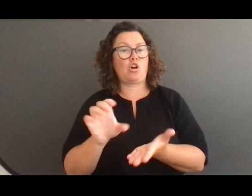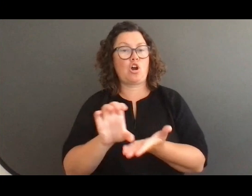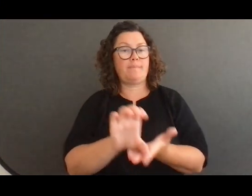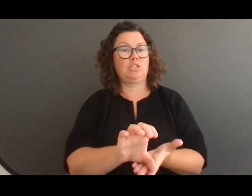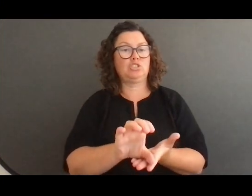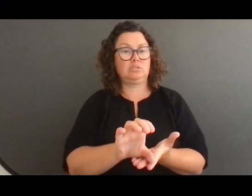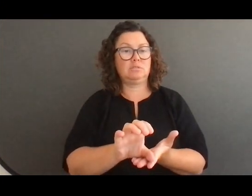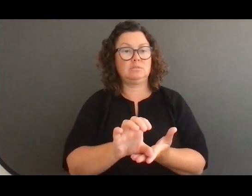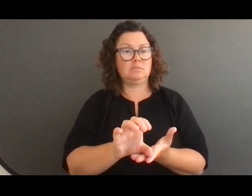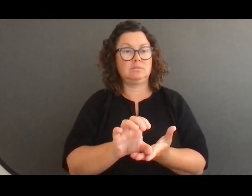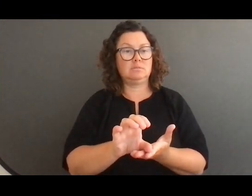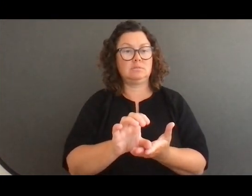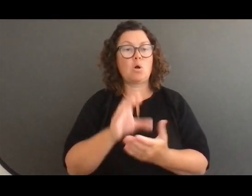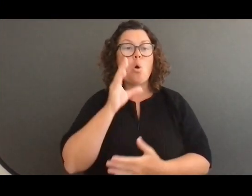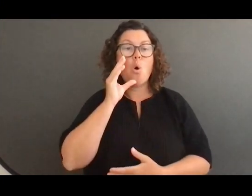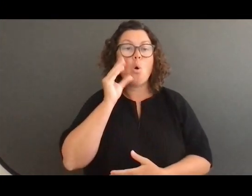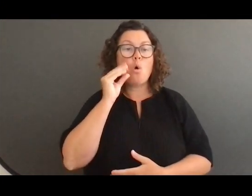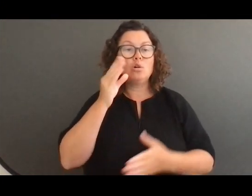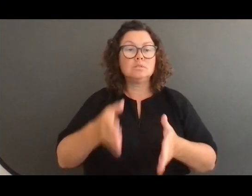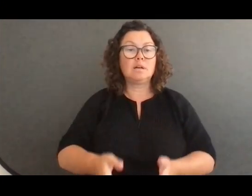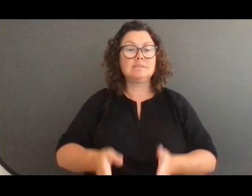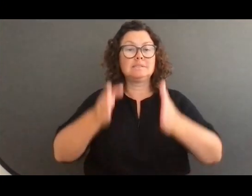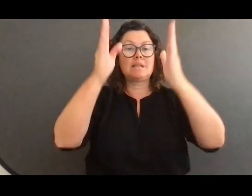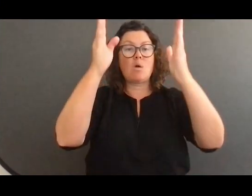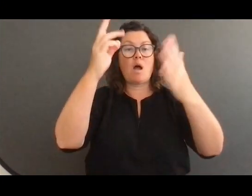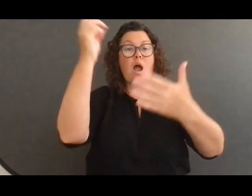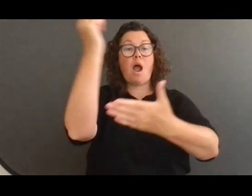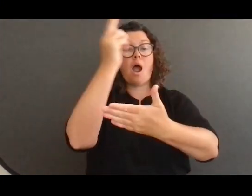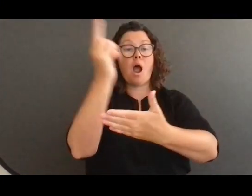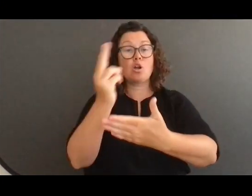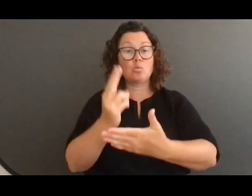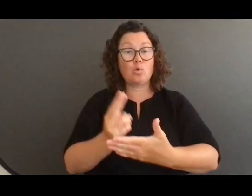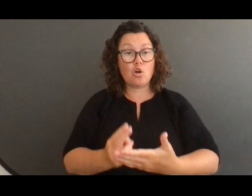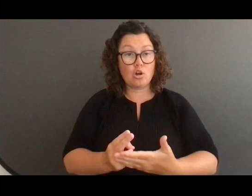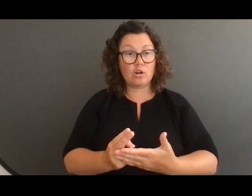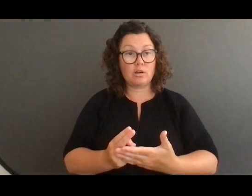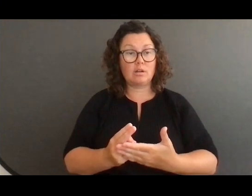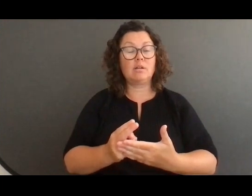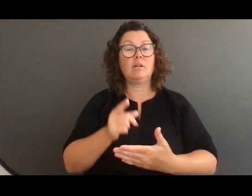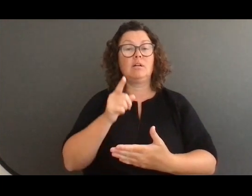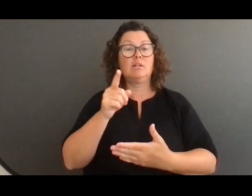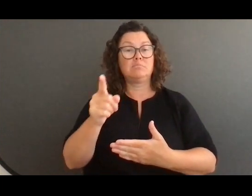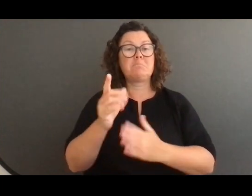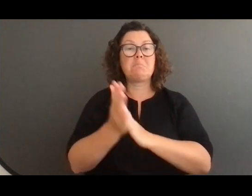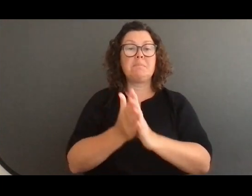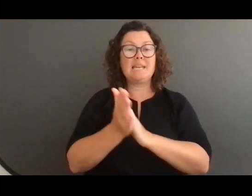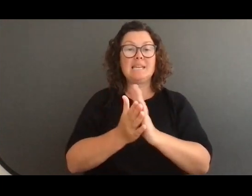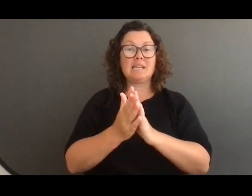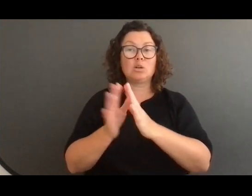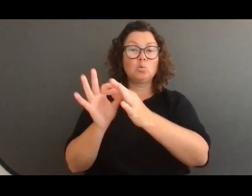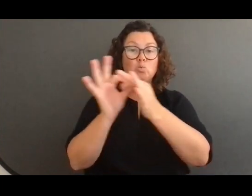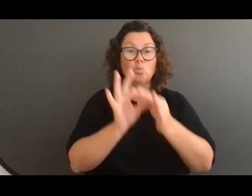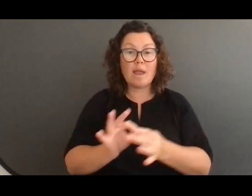artwork inspired by the Panorang concept Diawara, meaning together and united. The water tower depicts animals of the area and plains